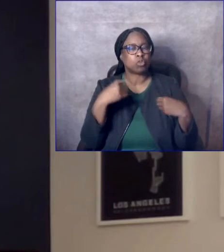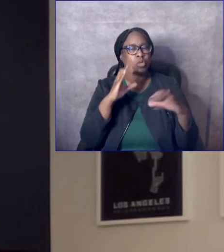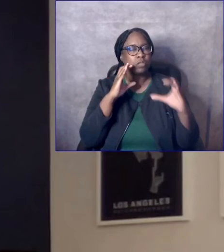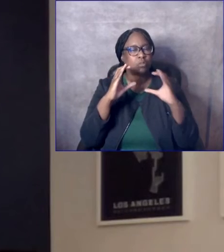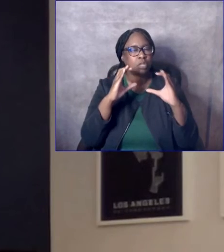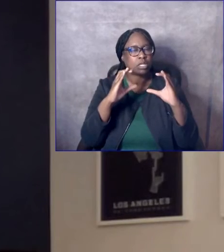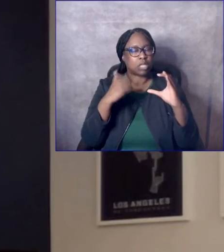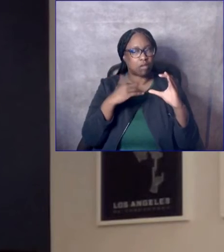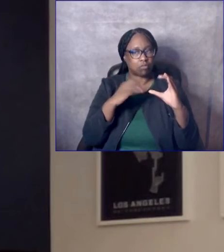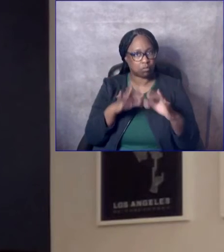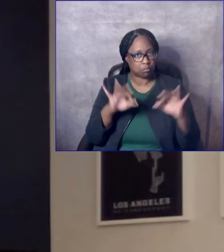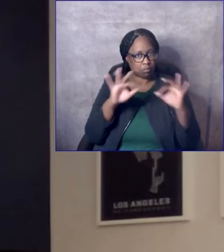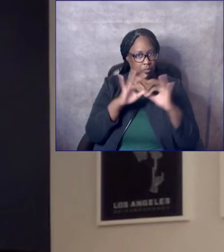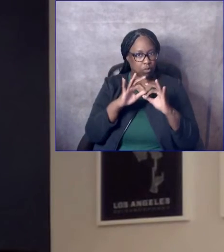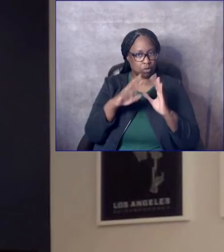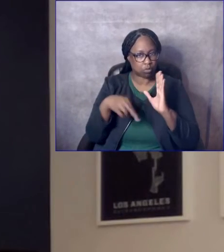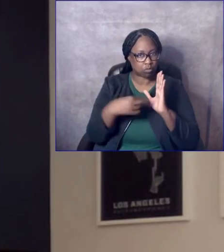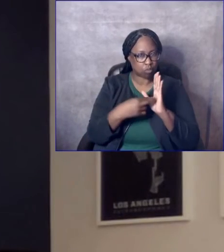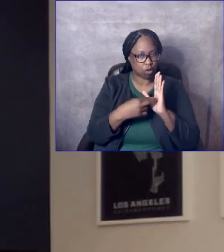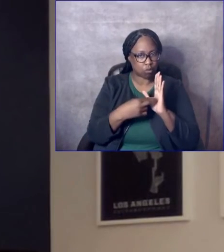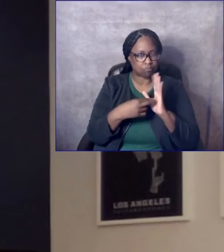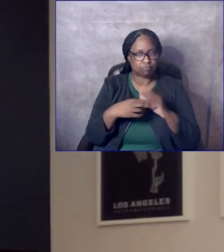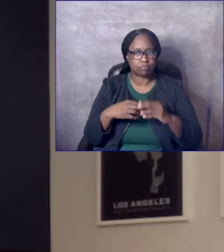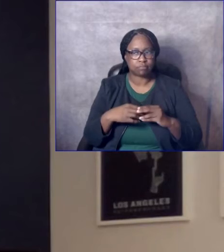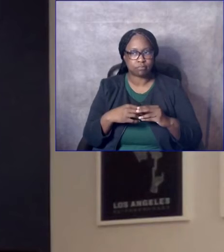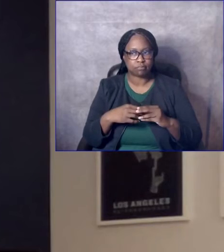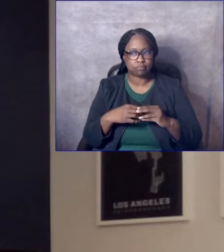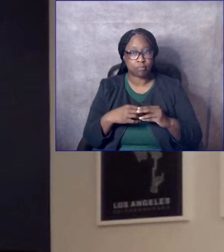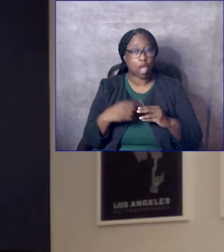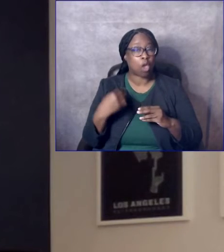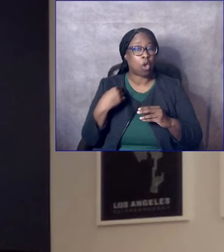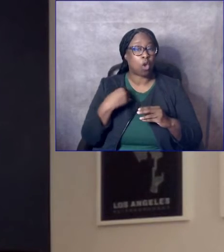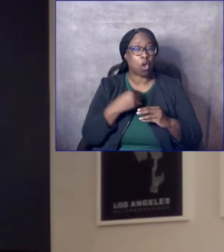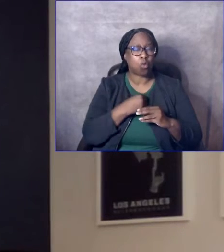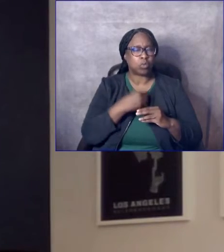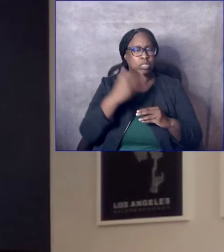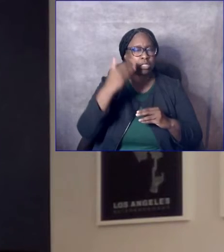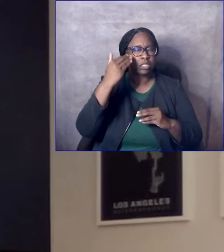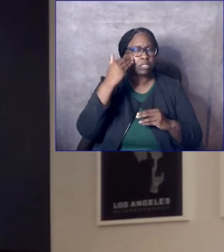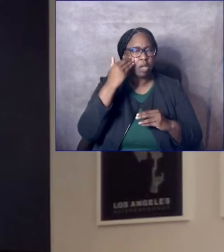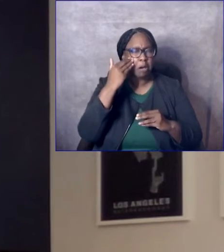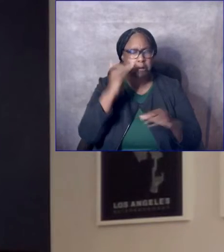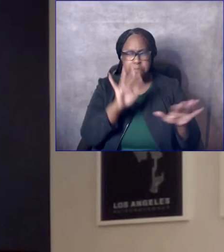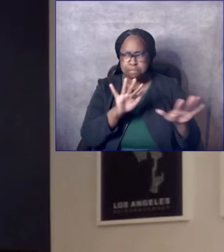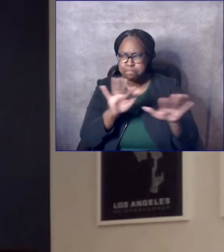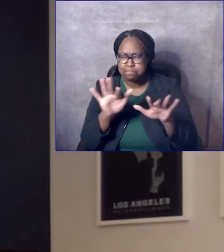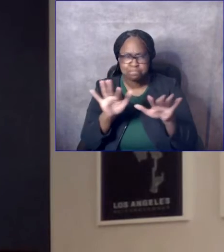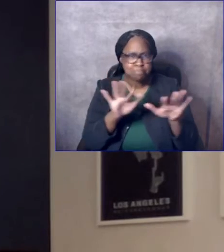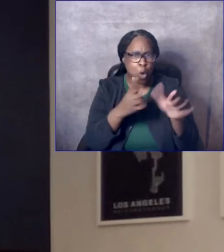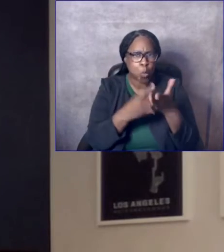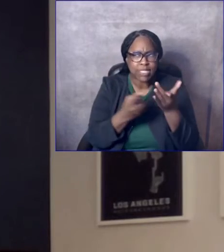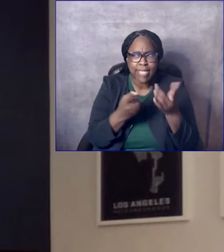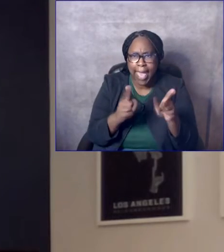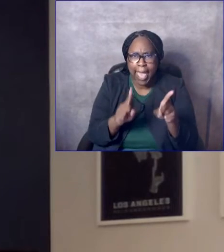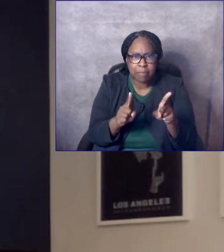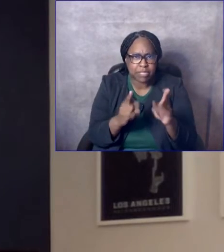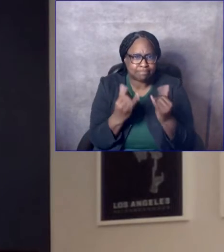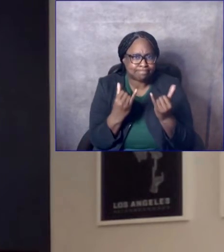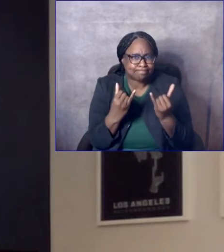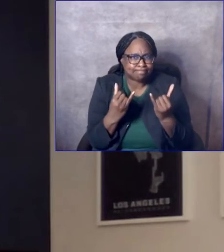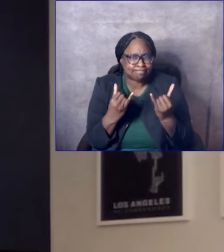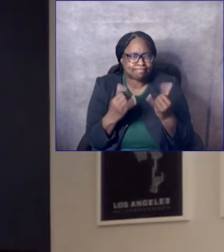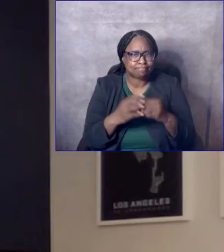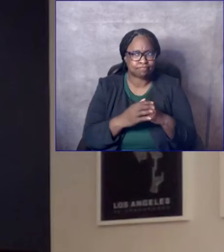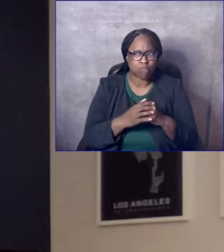play. We have our hand on the pulse of what's happening in the moment. What is the zeitgeist? How is what we